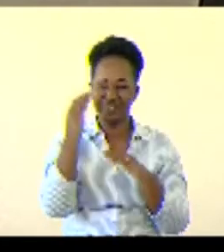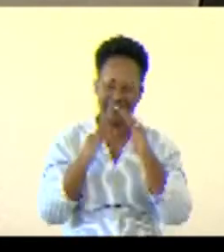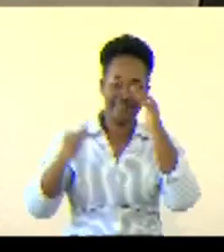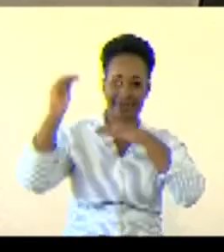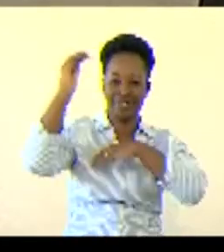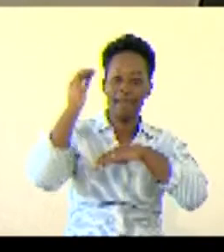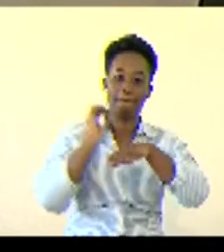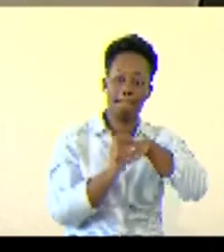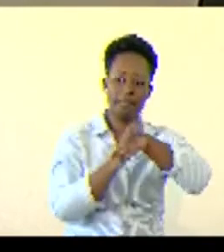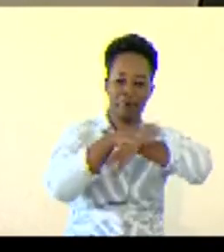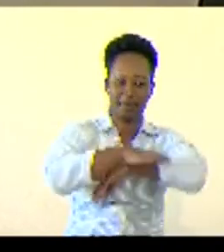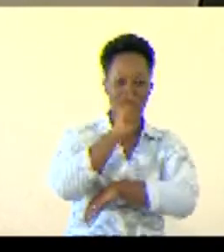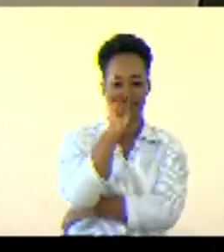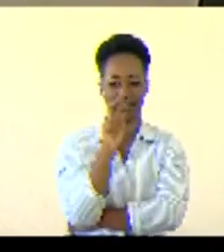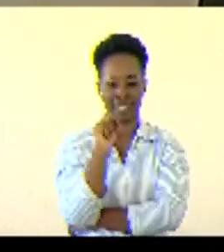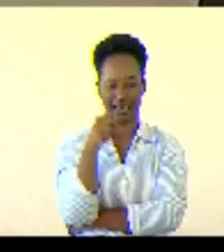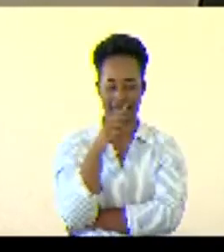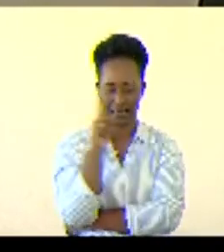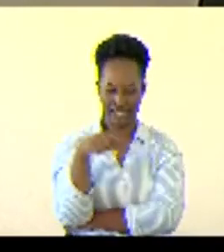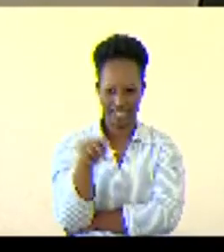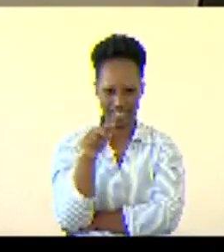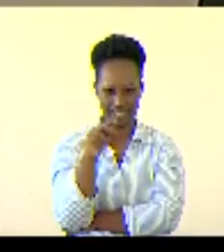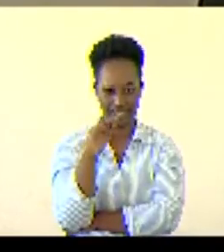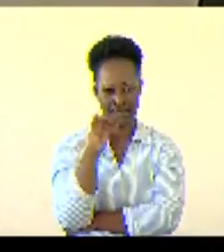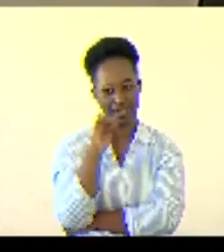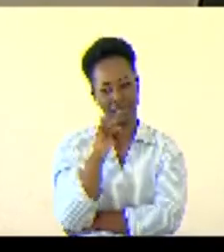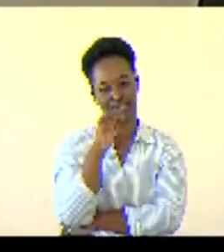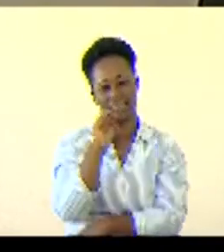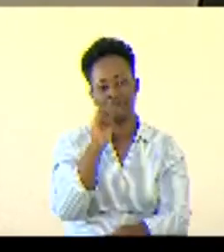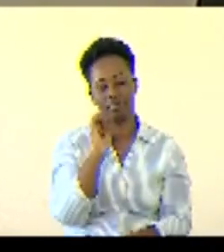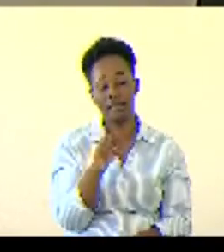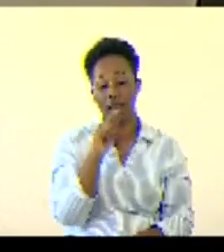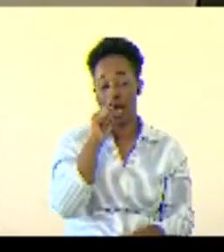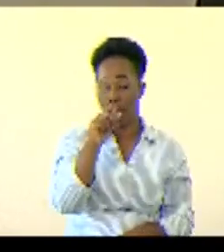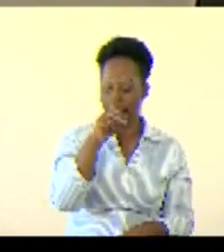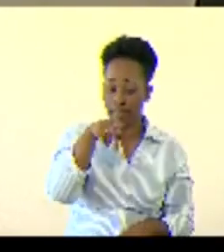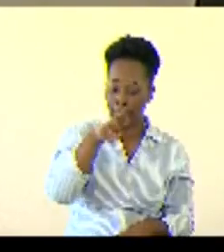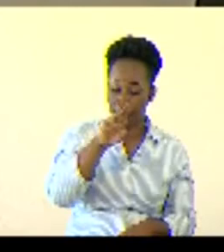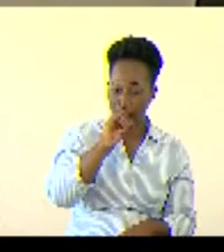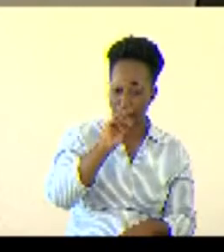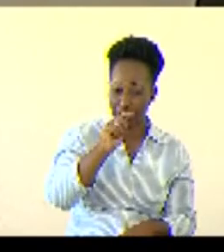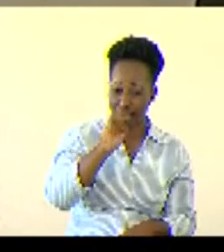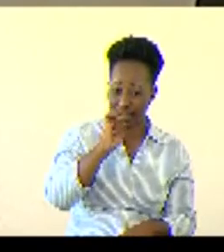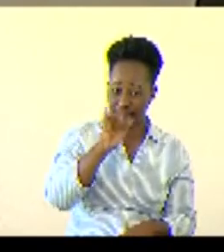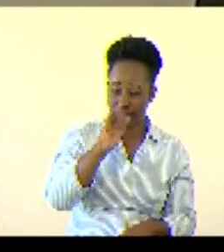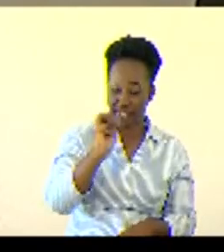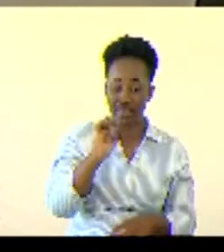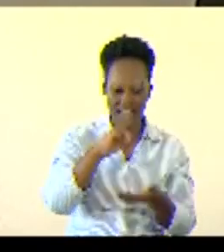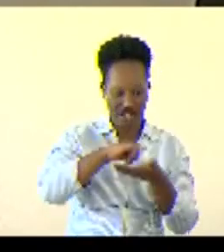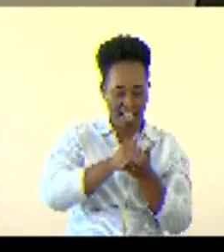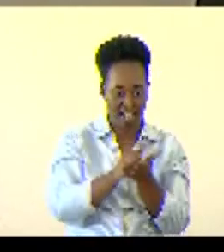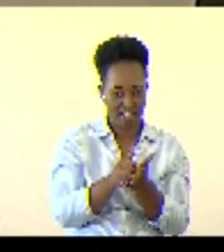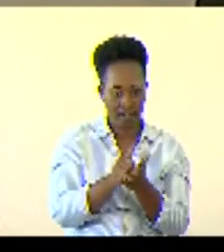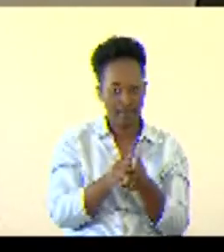enzymes. And you do remember, enzymes are protein in nature. High temperature denatures enzymes. Low